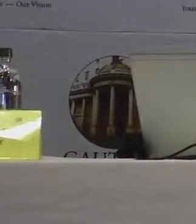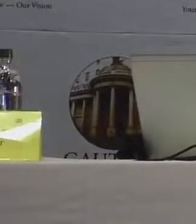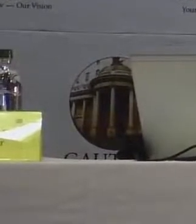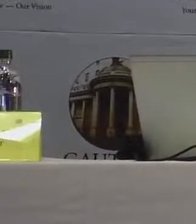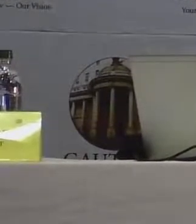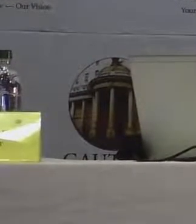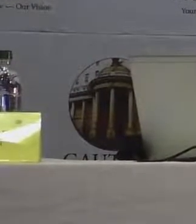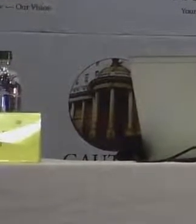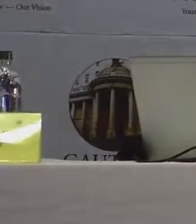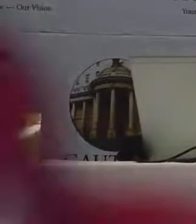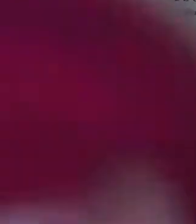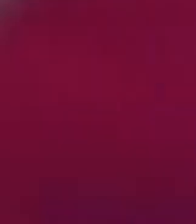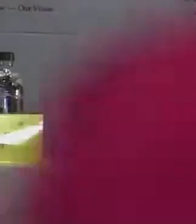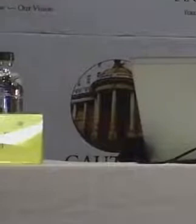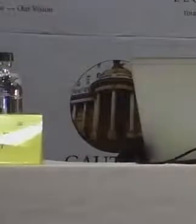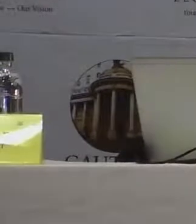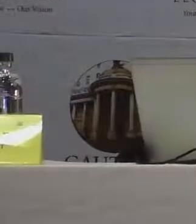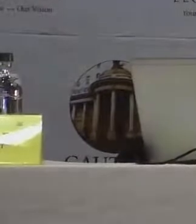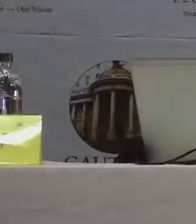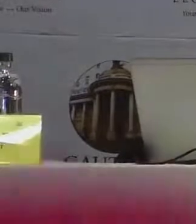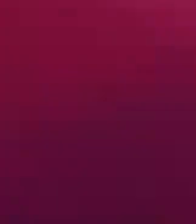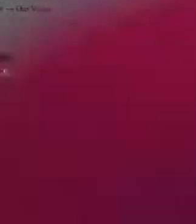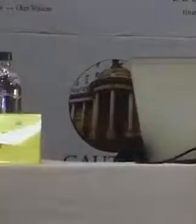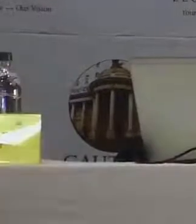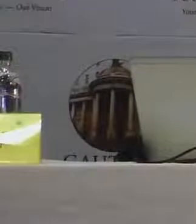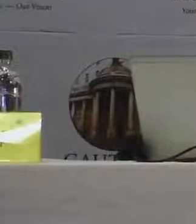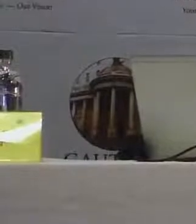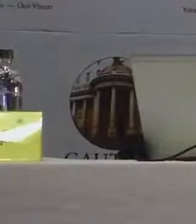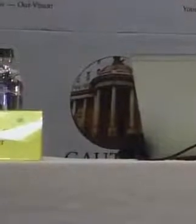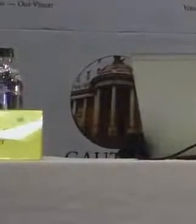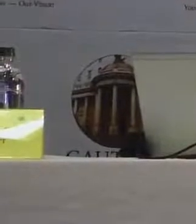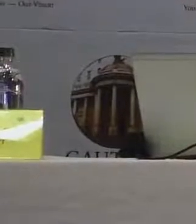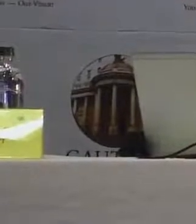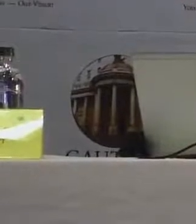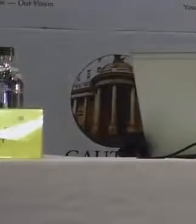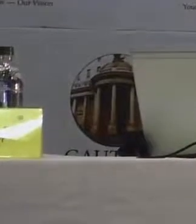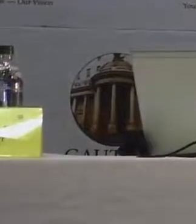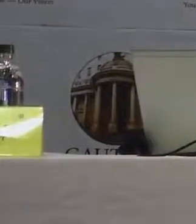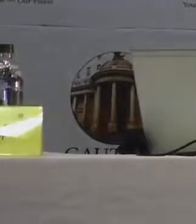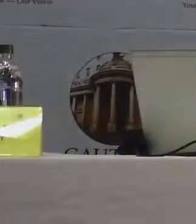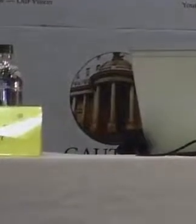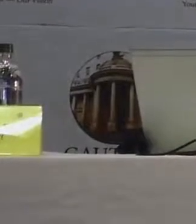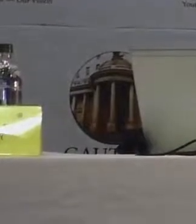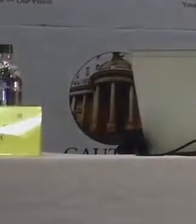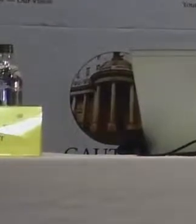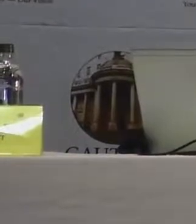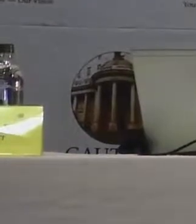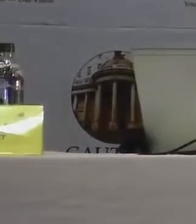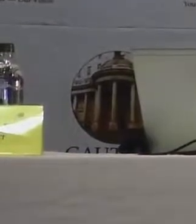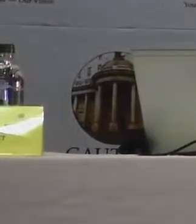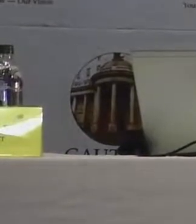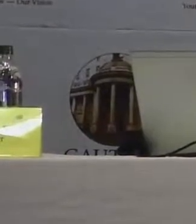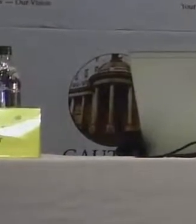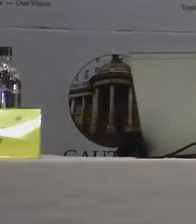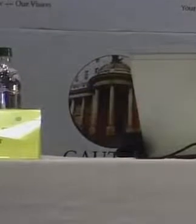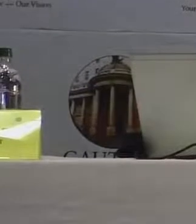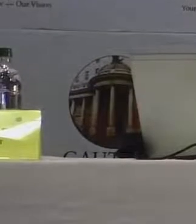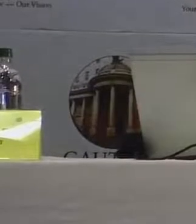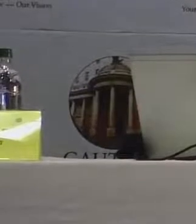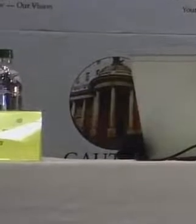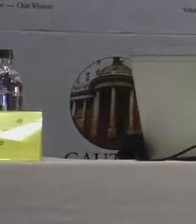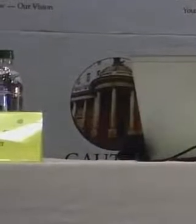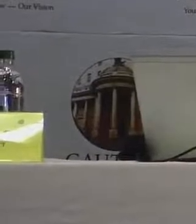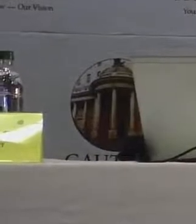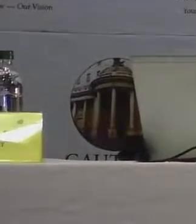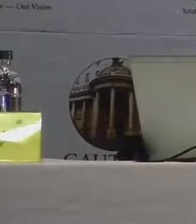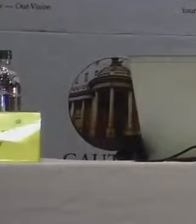committee, and then we will also open up and allow yourselves as stakeholders to ask some questions that you may want to ask of